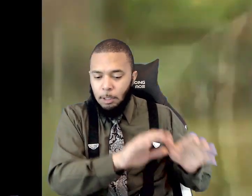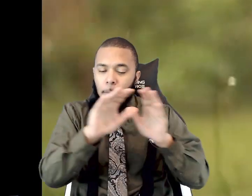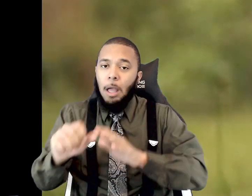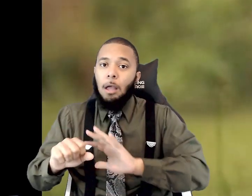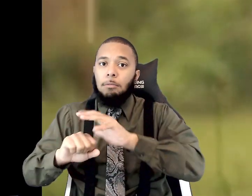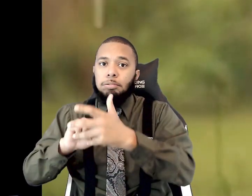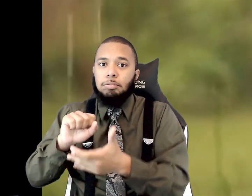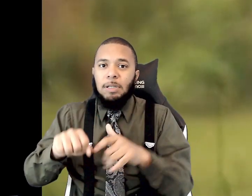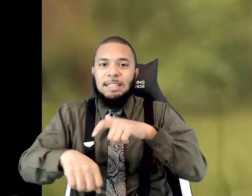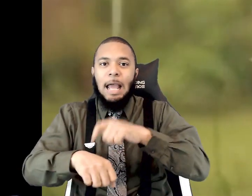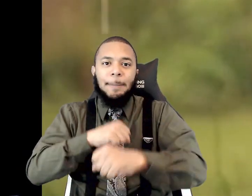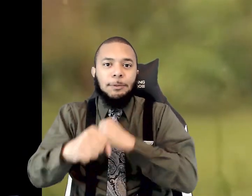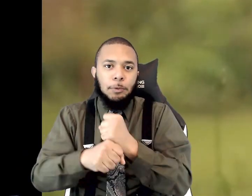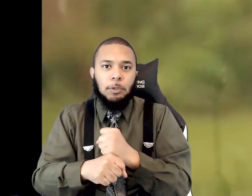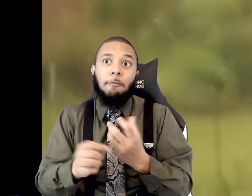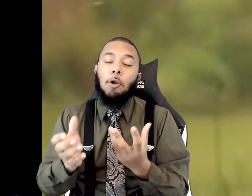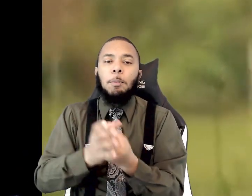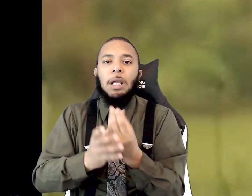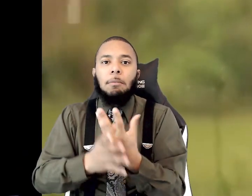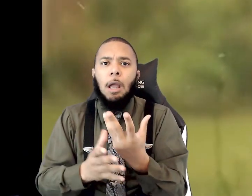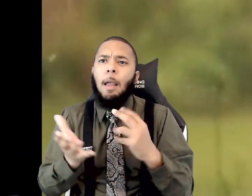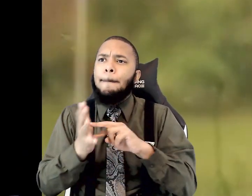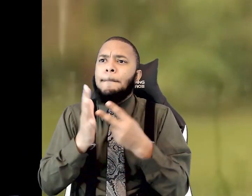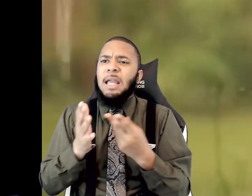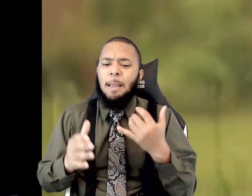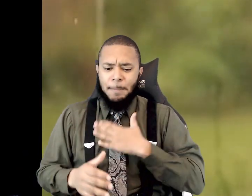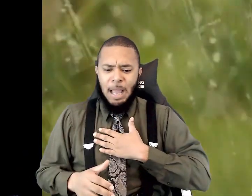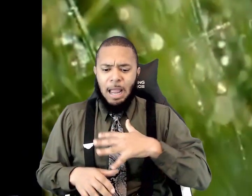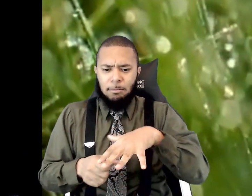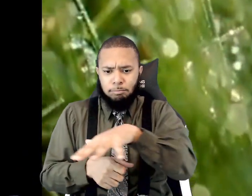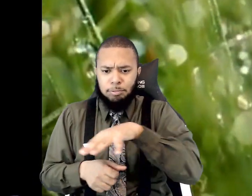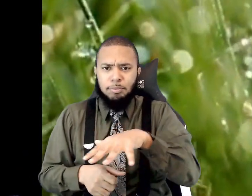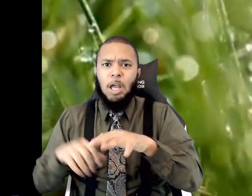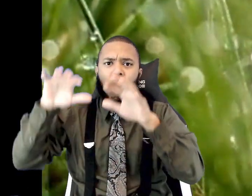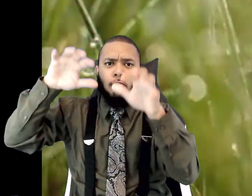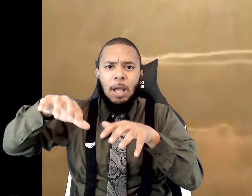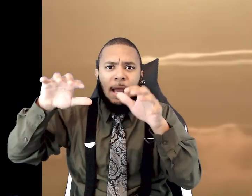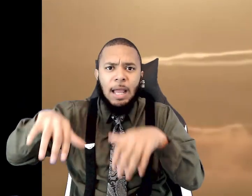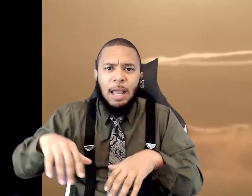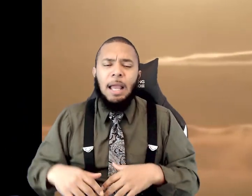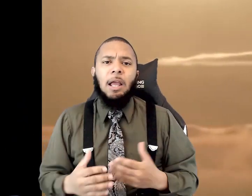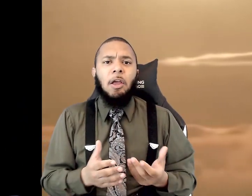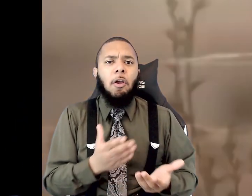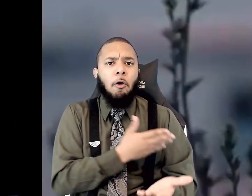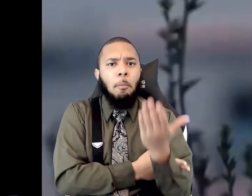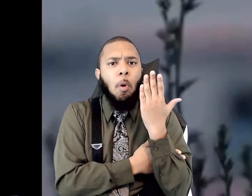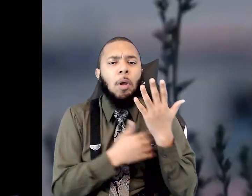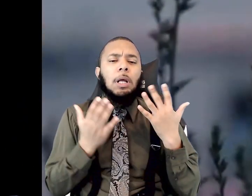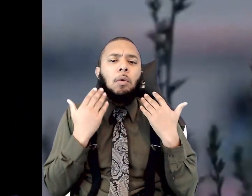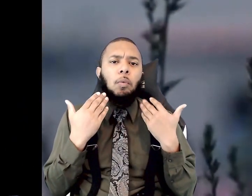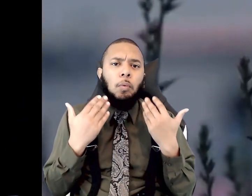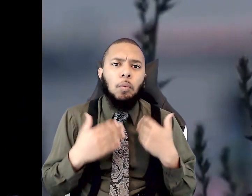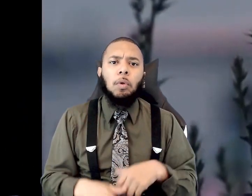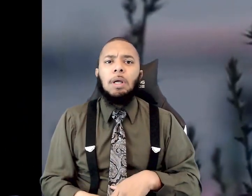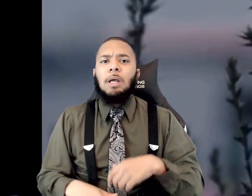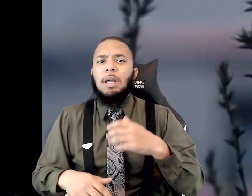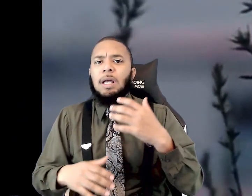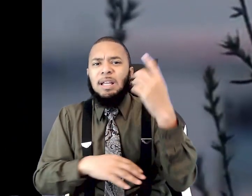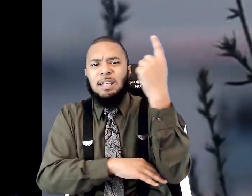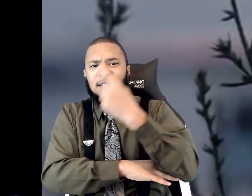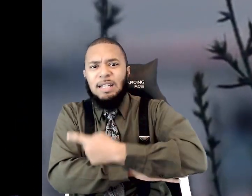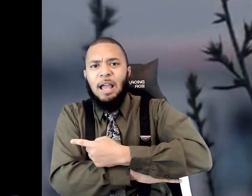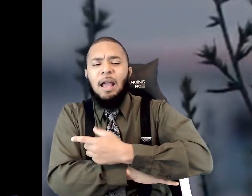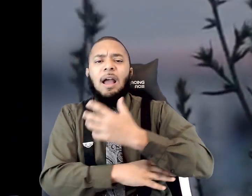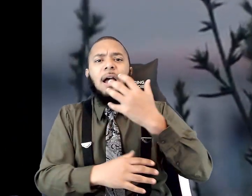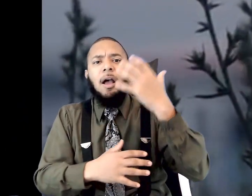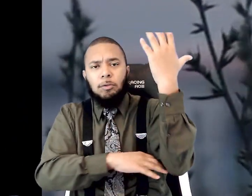oh, it's spring. And so for us, that means lots of rain and, cool mornings and hotter days and cool nights. And so the